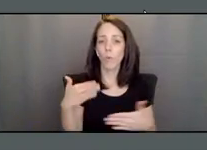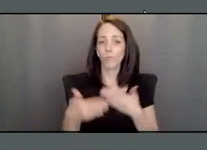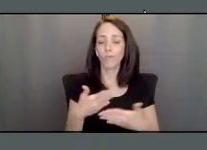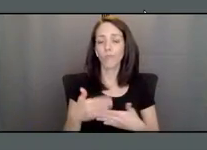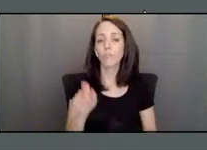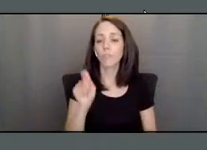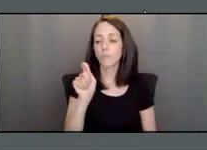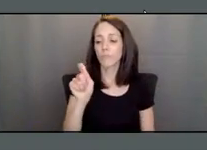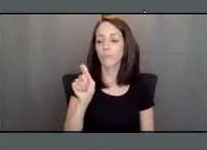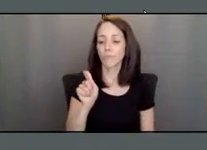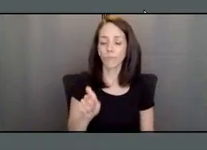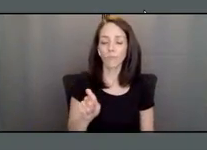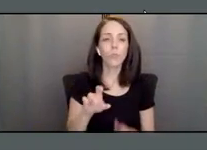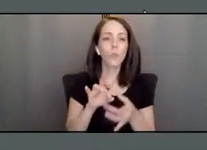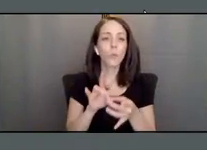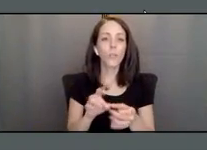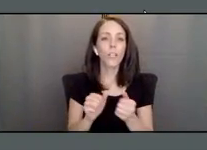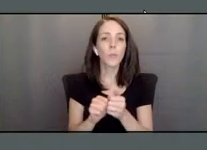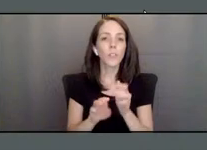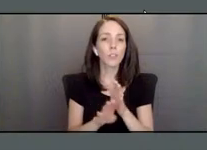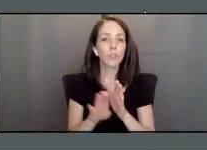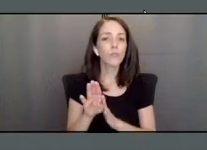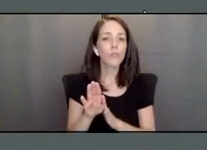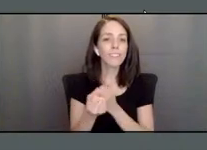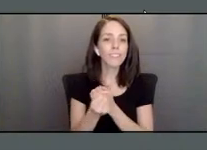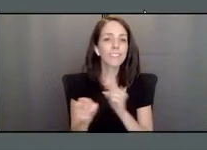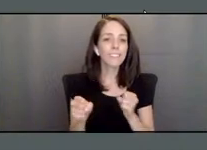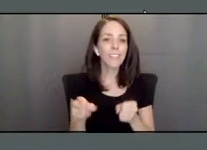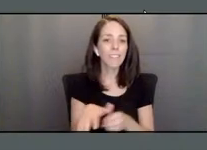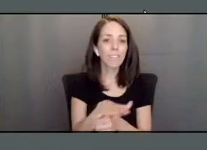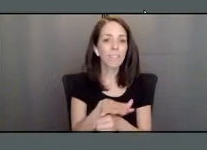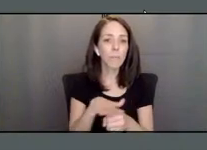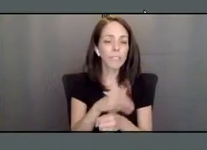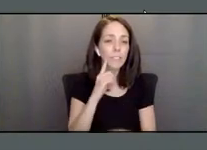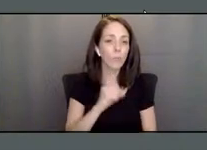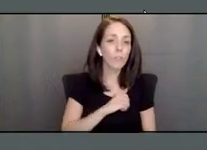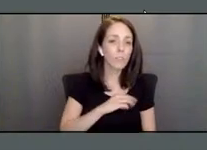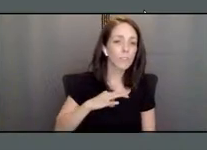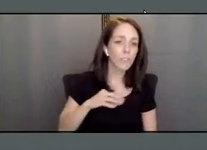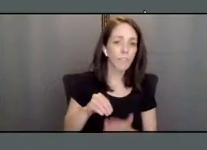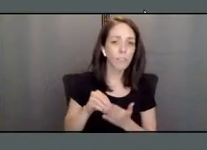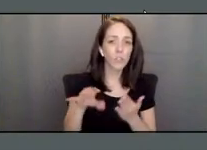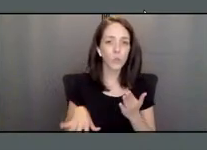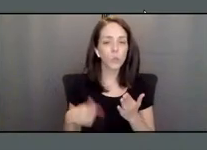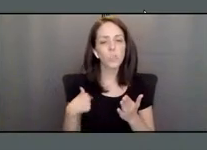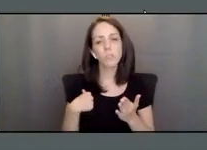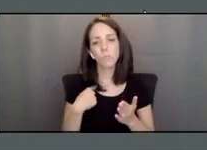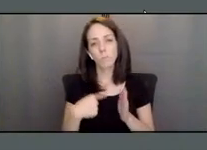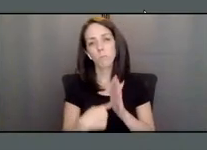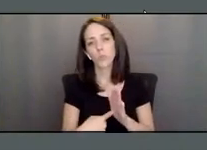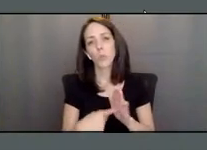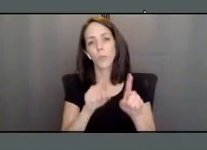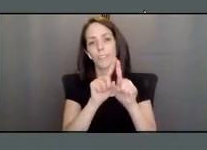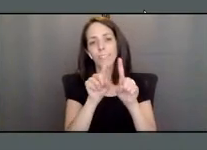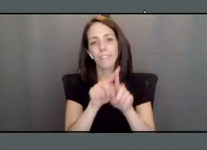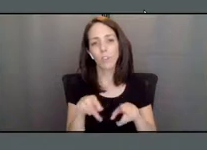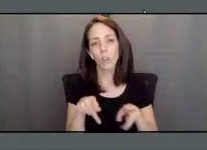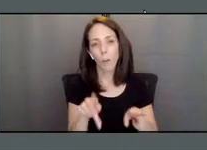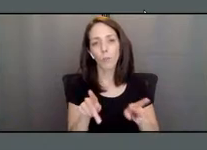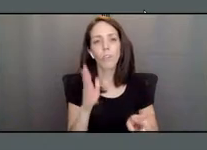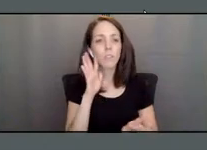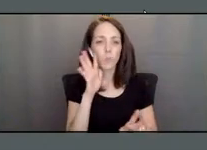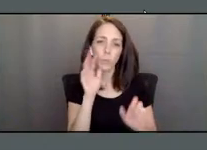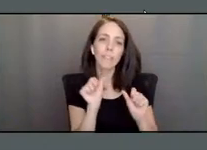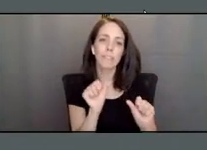to creating safe places for faculty, staff, and students, and I've provided informal opportunities, and this will be a continuing goal for